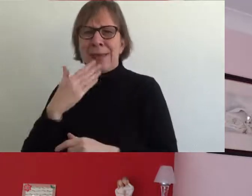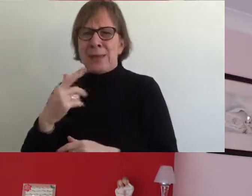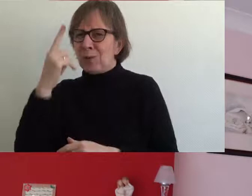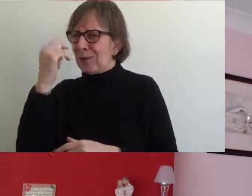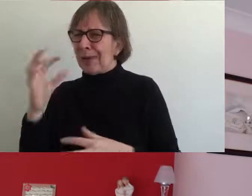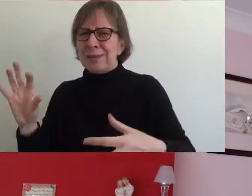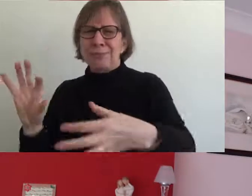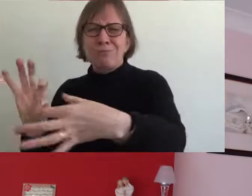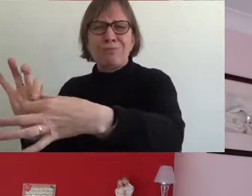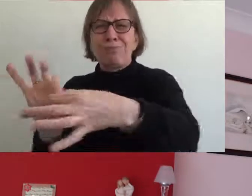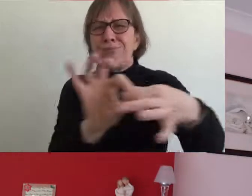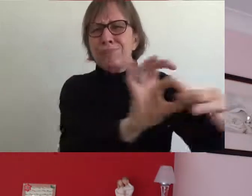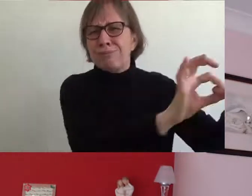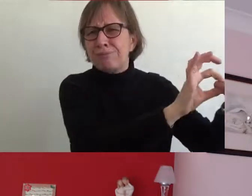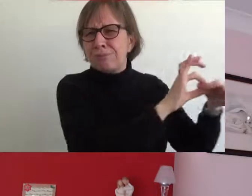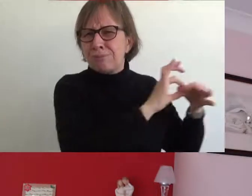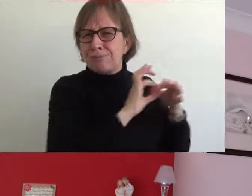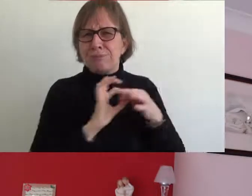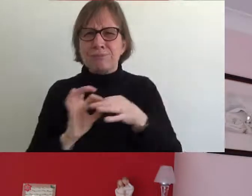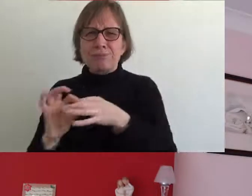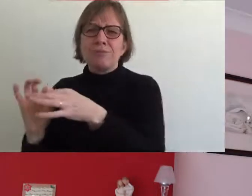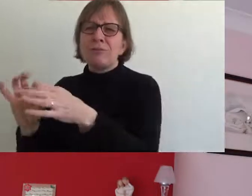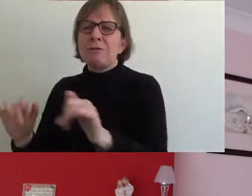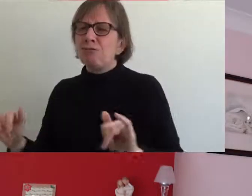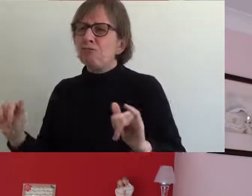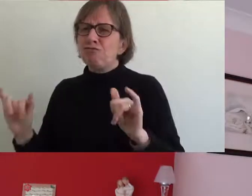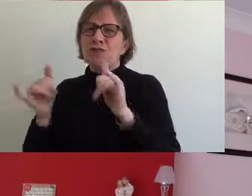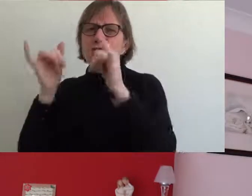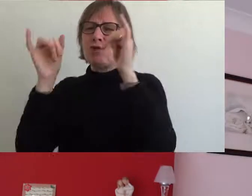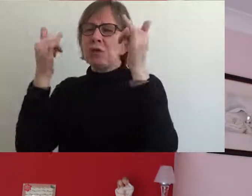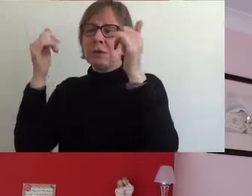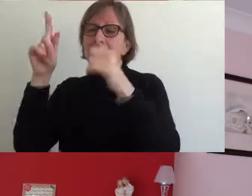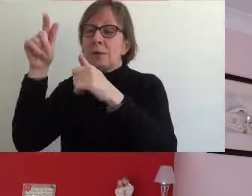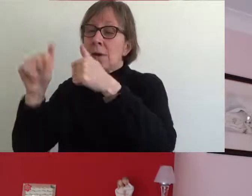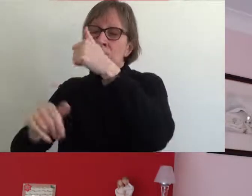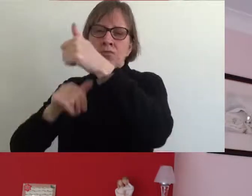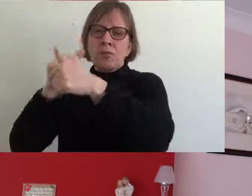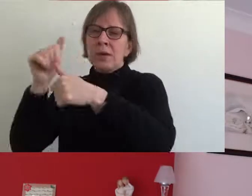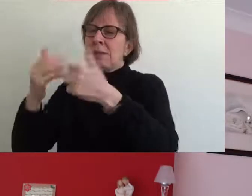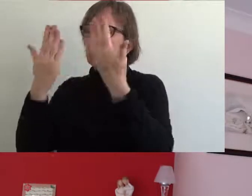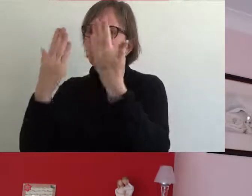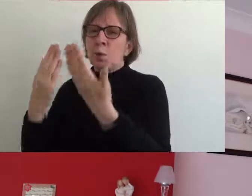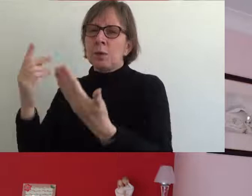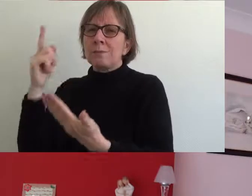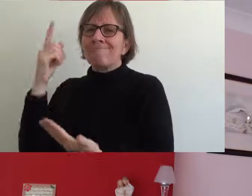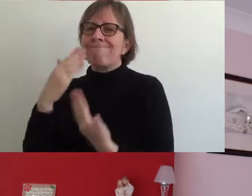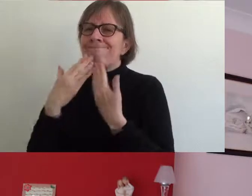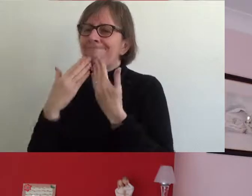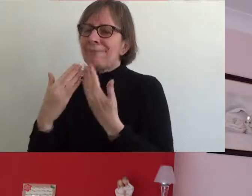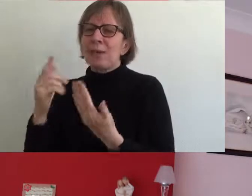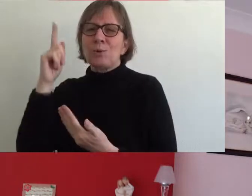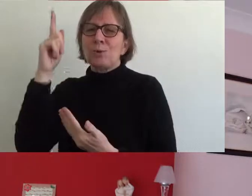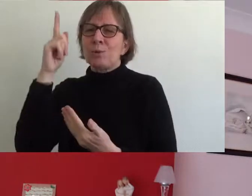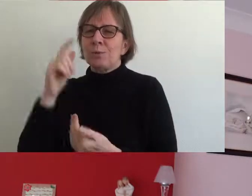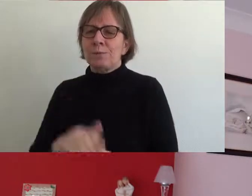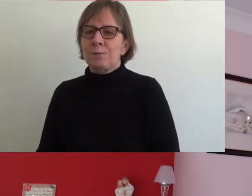Christians around the world in rejoicing, in praising you, in worshipping you this morning.